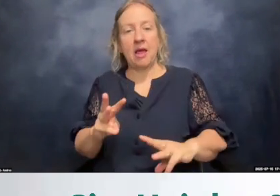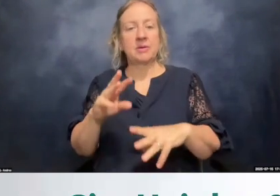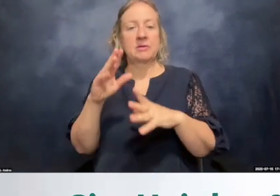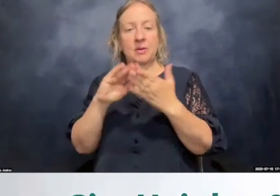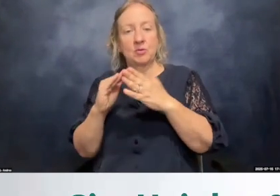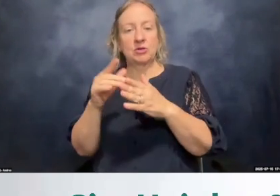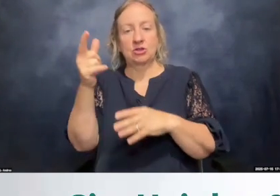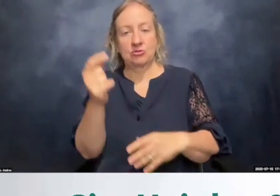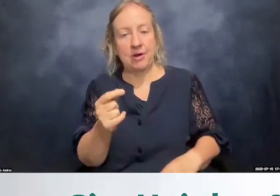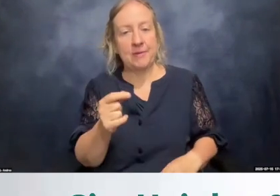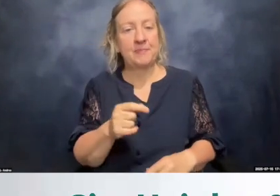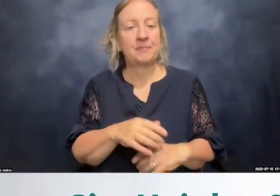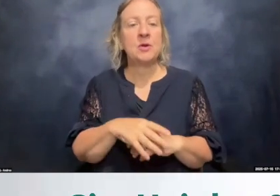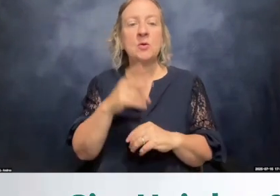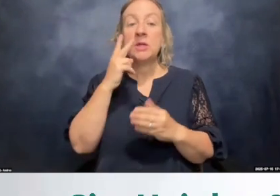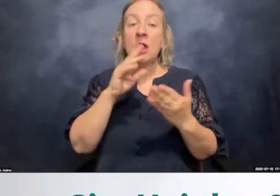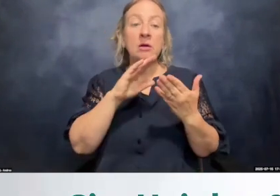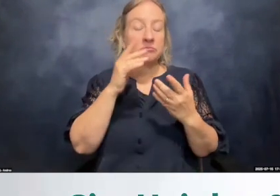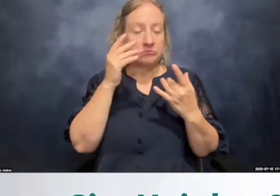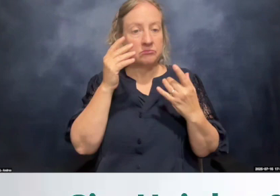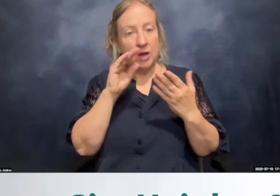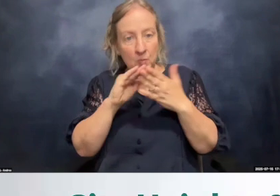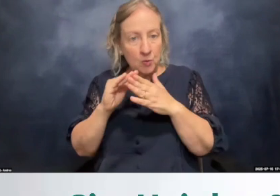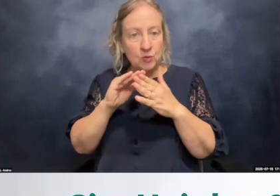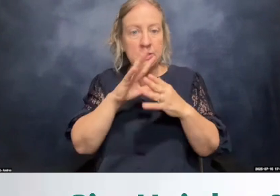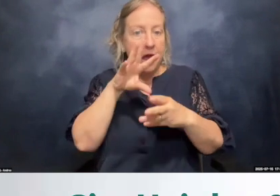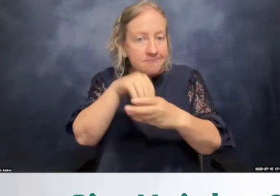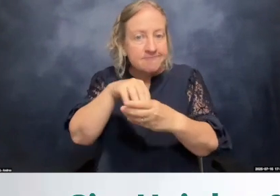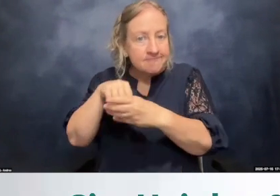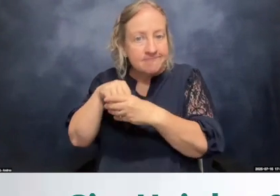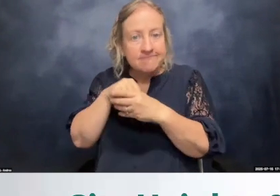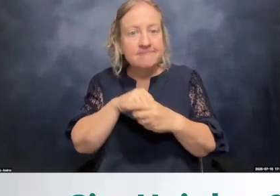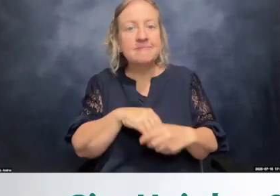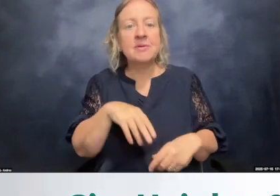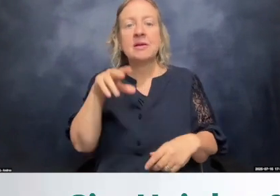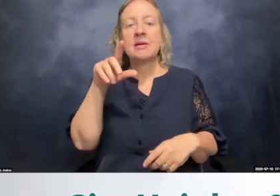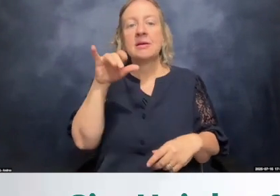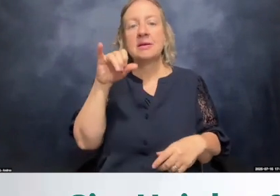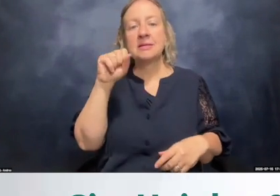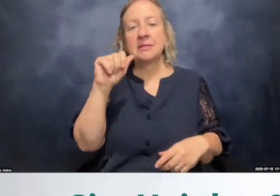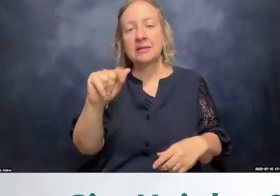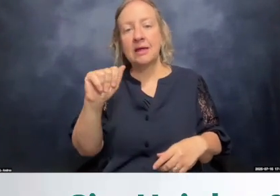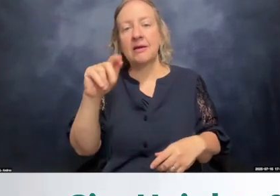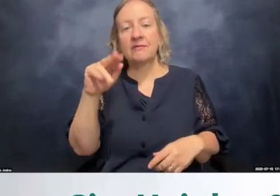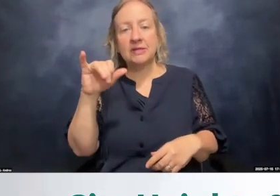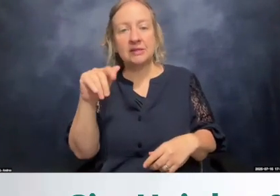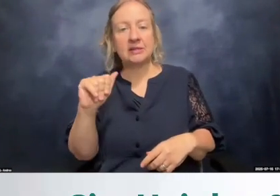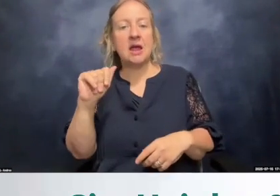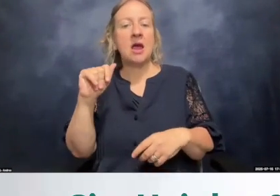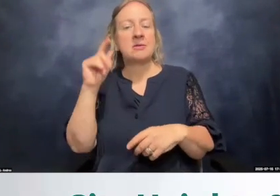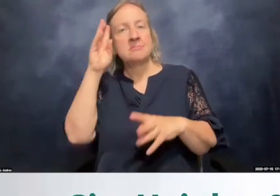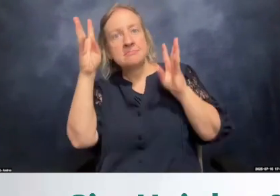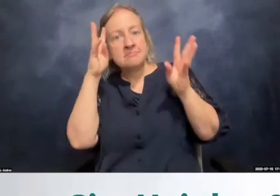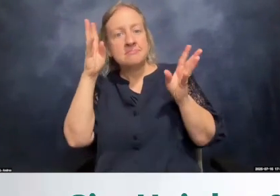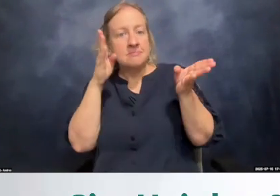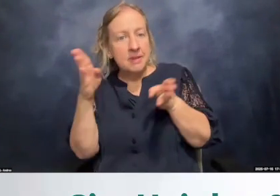engagement. Isla Vista developed intentional strategies to engage Spanish-speaking community members, seniors, and low-income